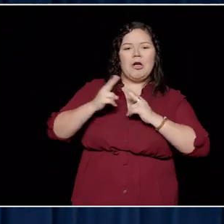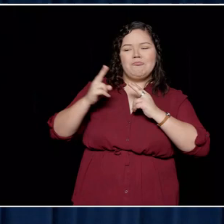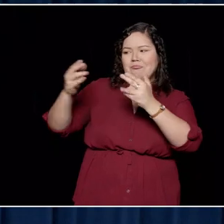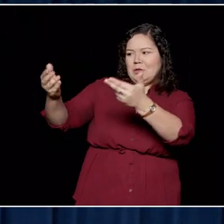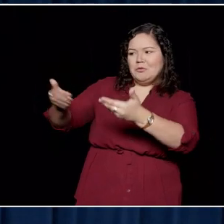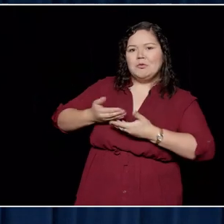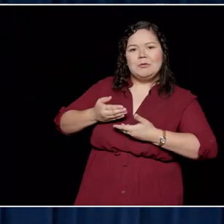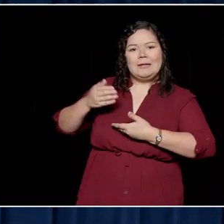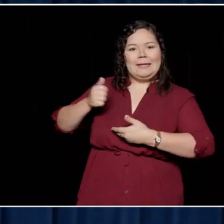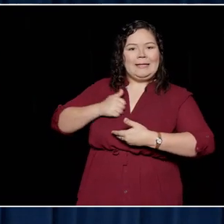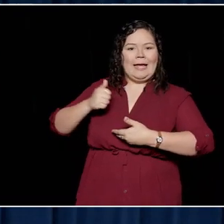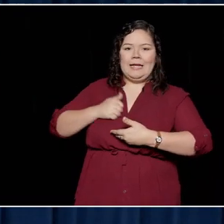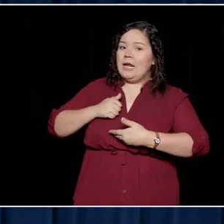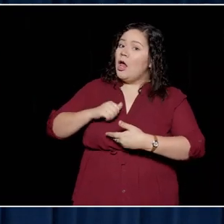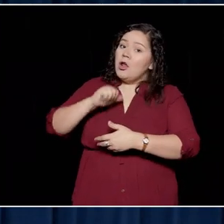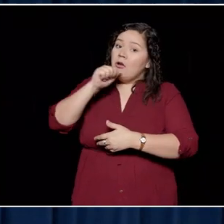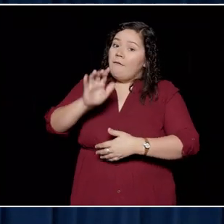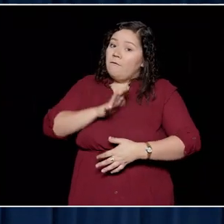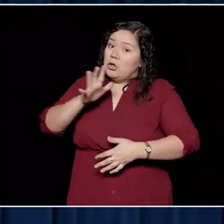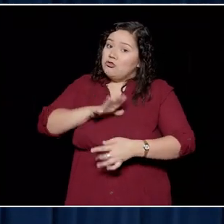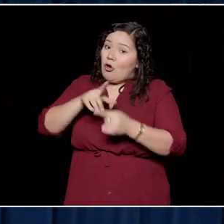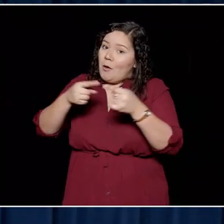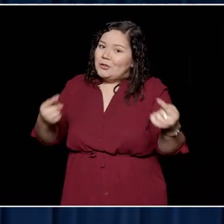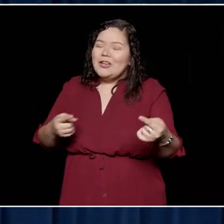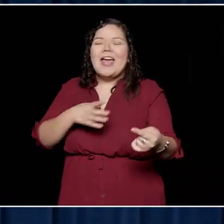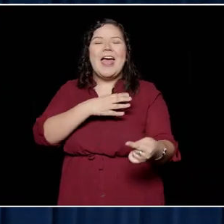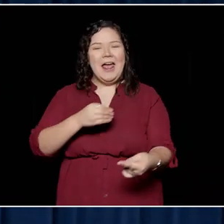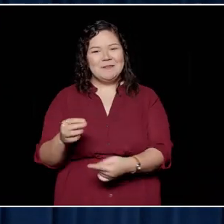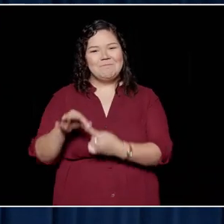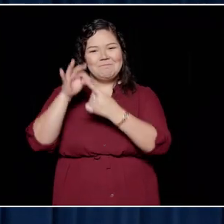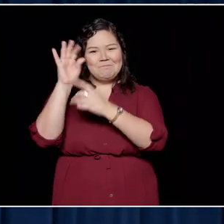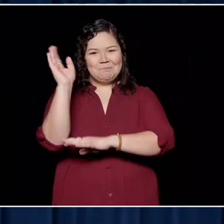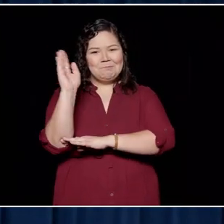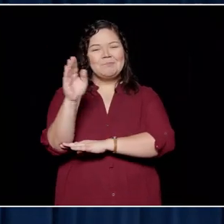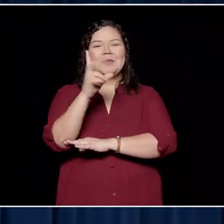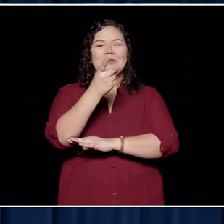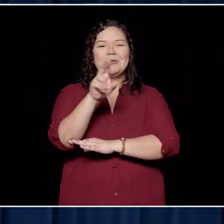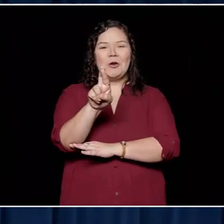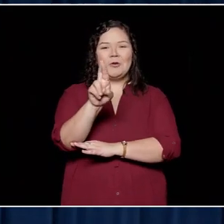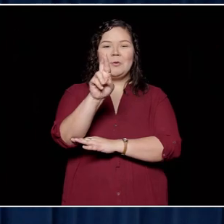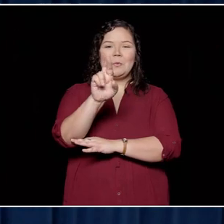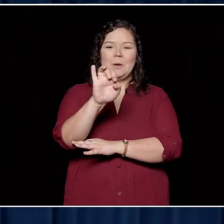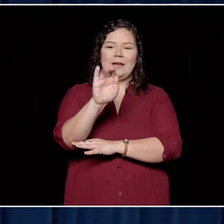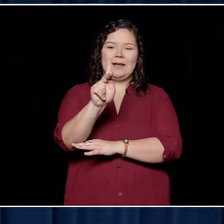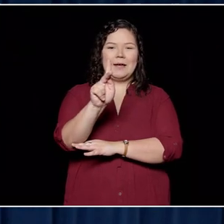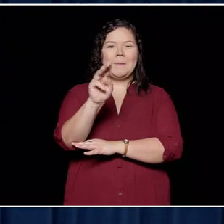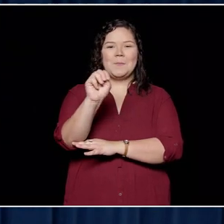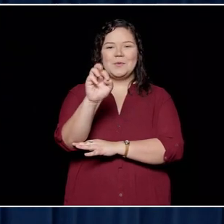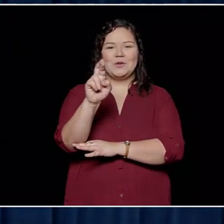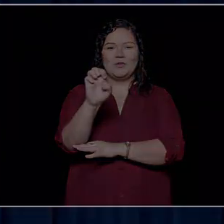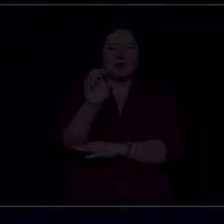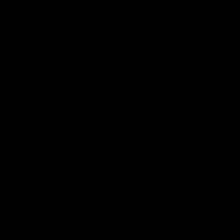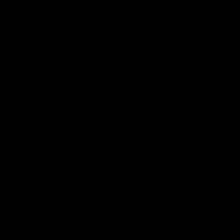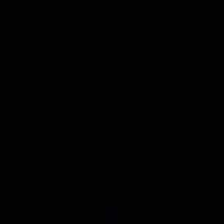Canada's unofficial opposition and your keynote speaker, Dr. Rick Mercer. Dr. Mercer?